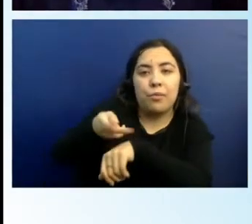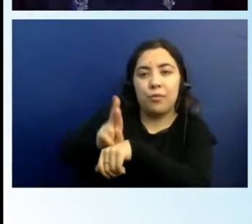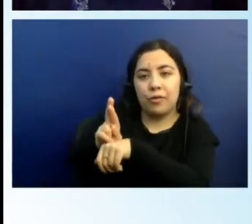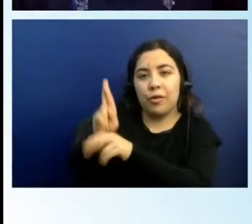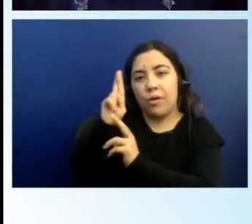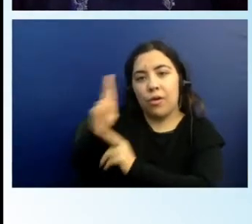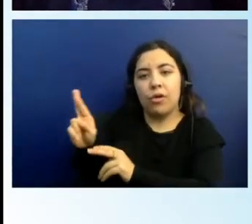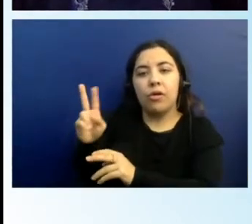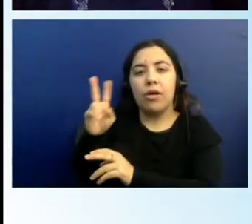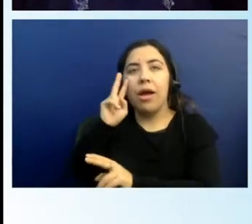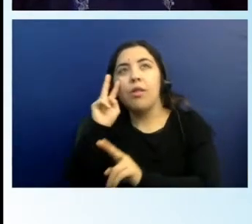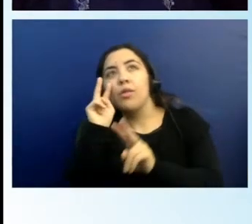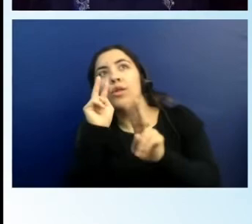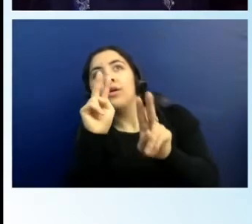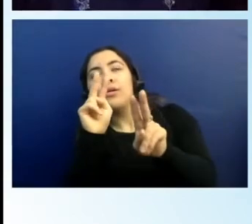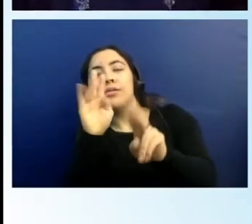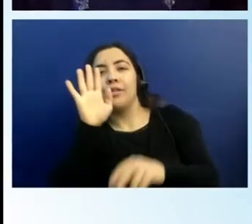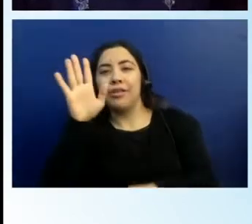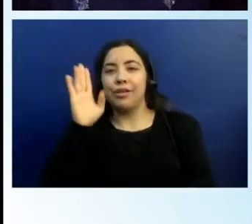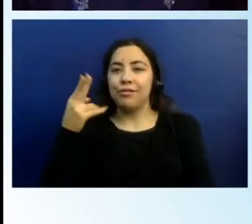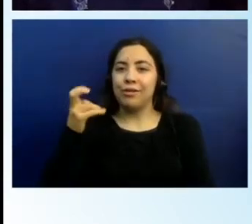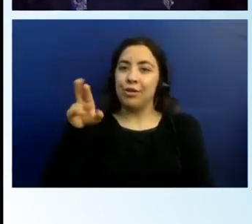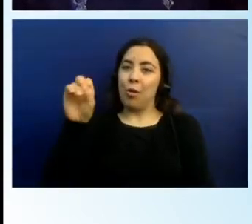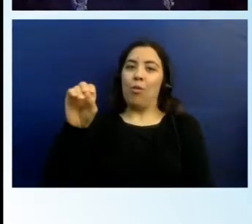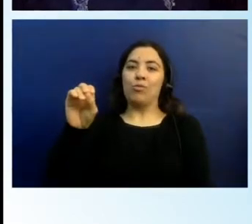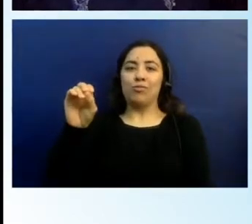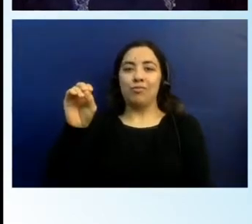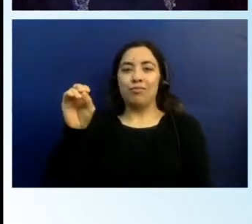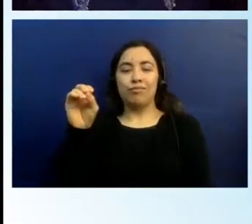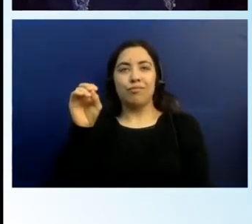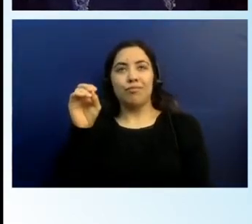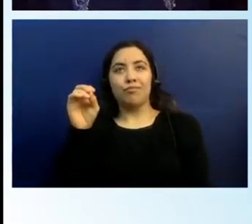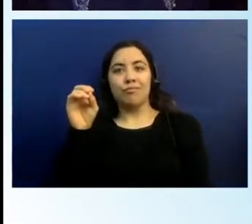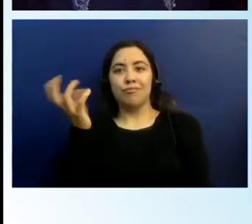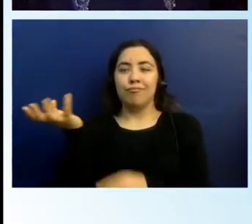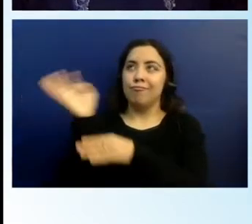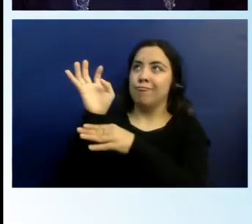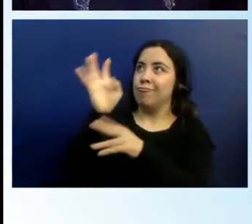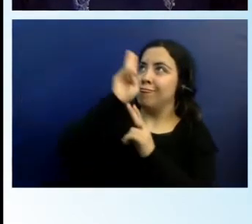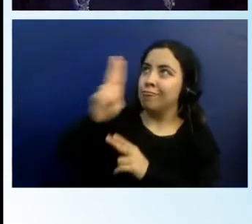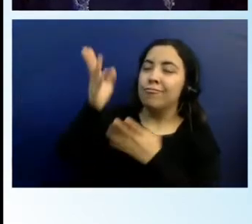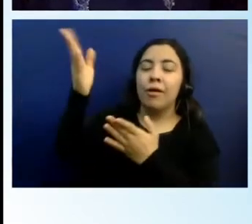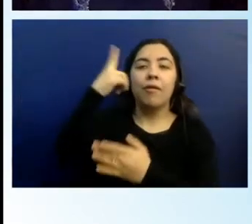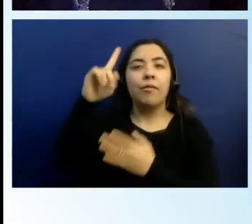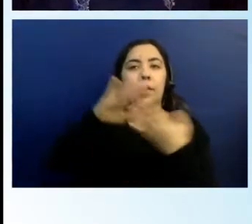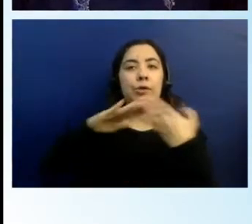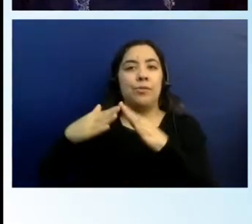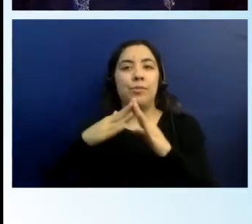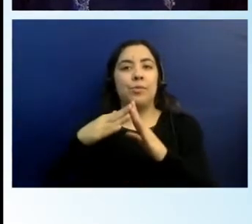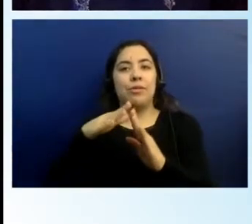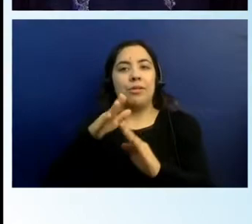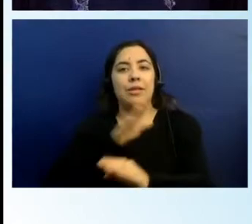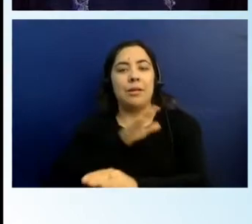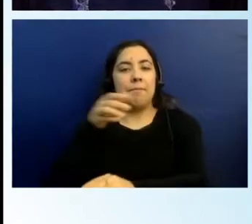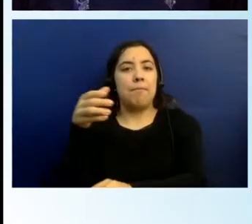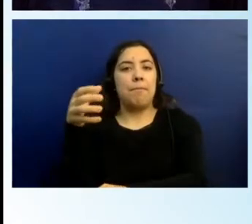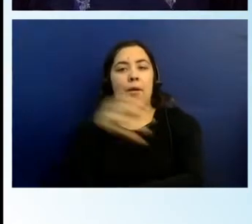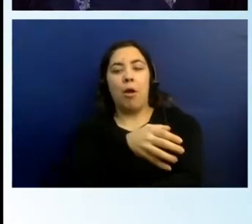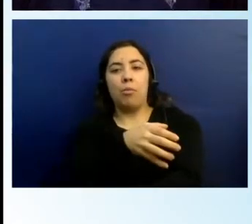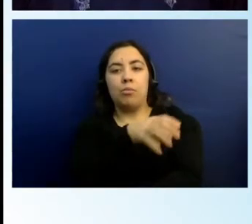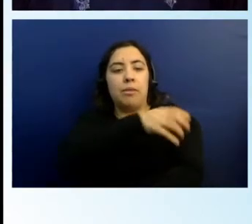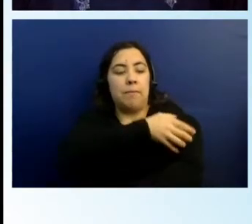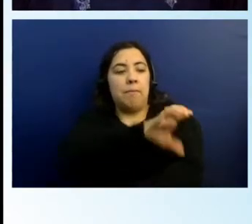their heroes, right? They look to, for community empowerment in Chicago, they look back to the island.